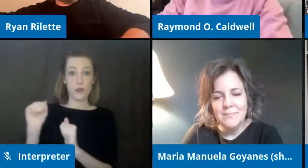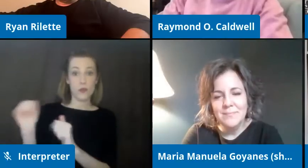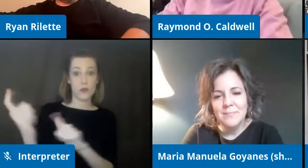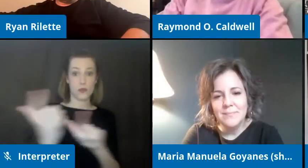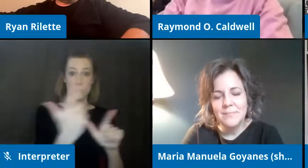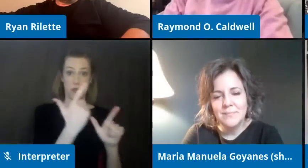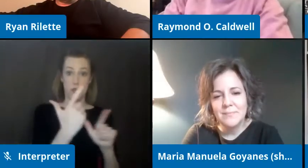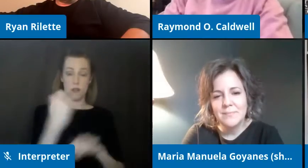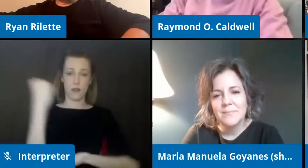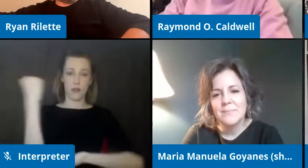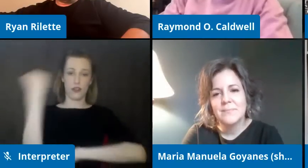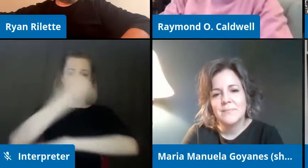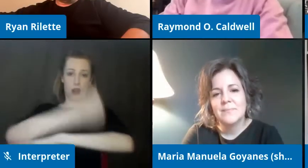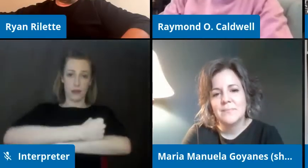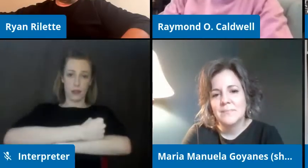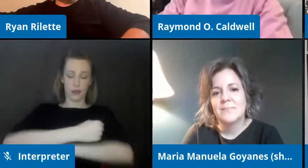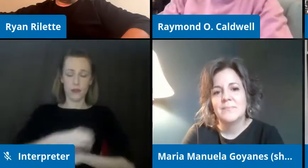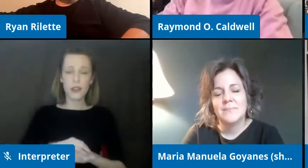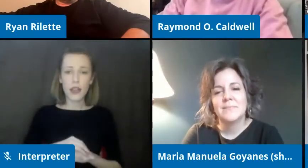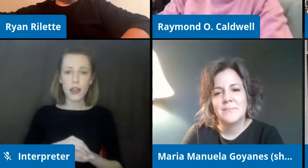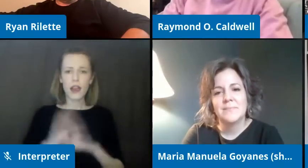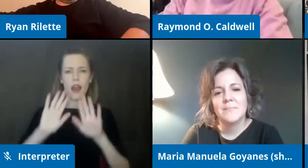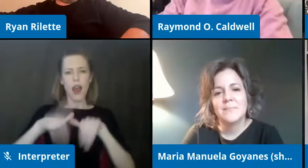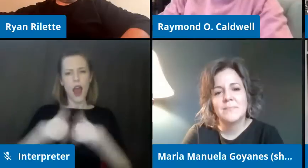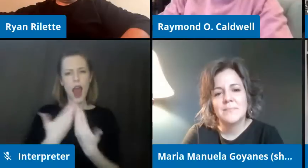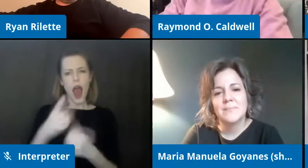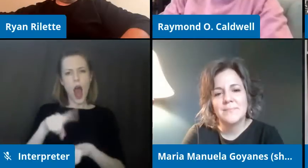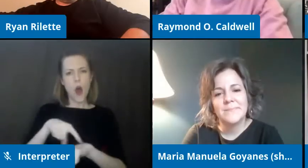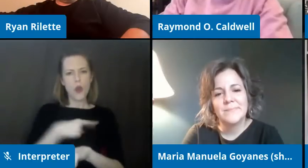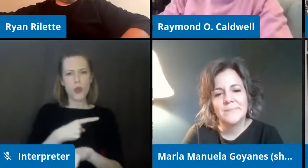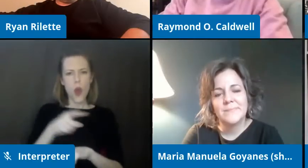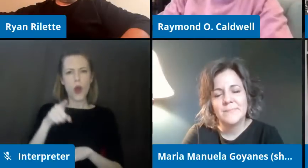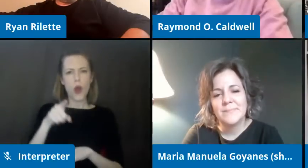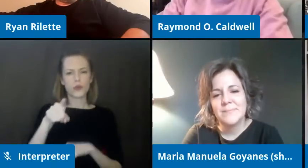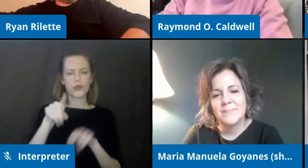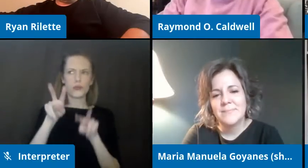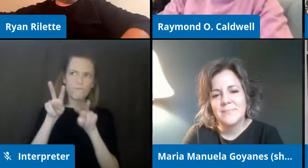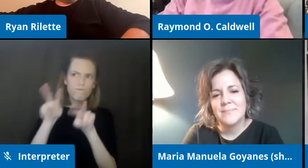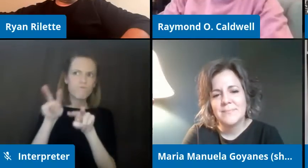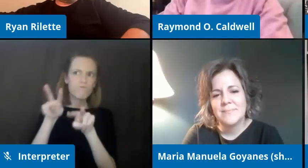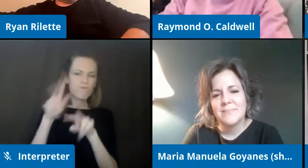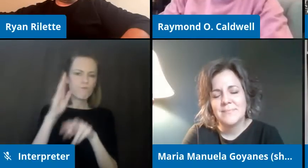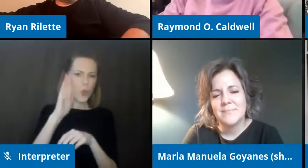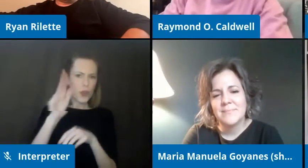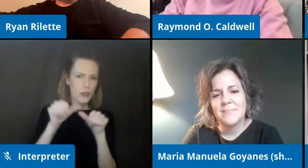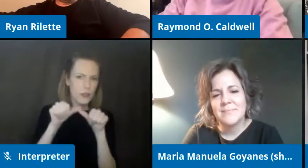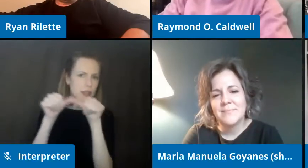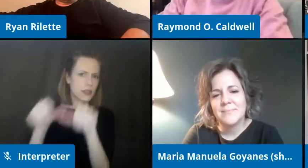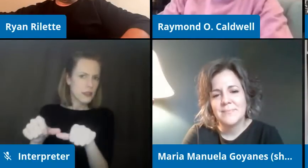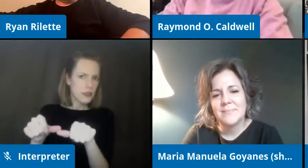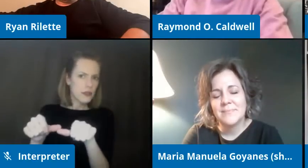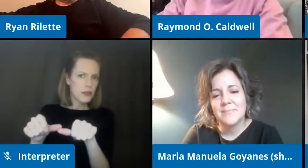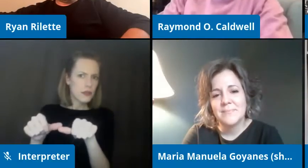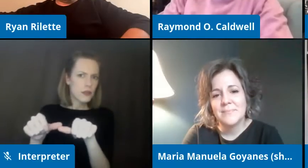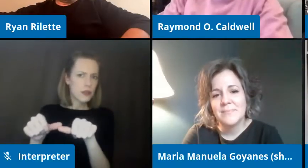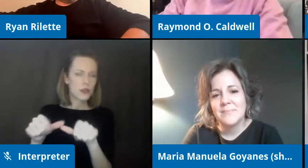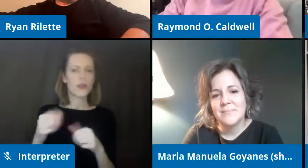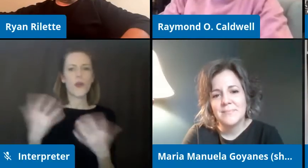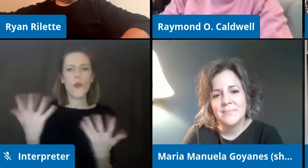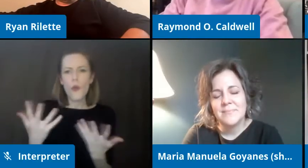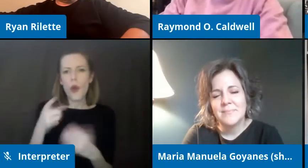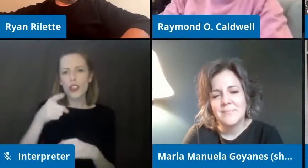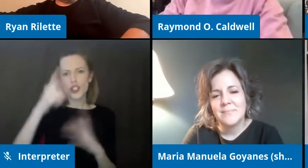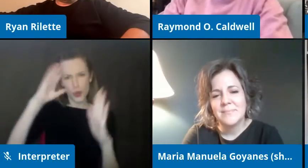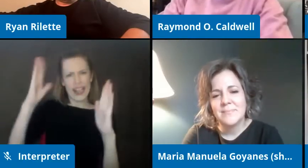this point, plan for that to be happening? What are your expectations for reopening? And